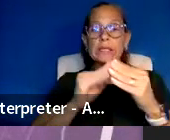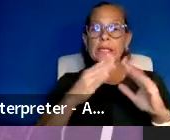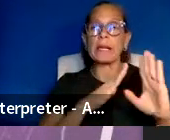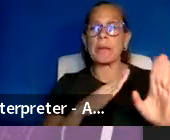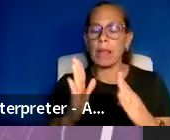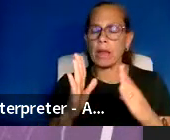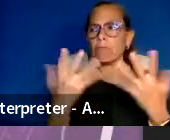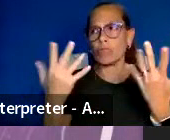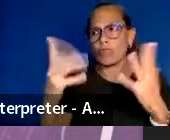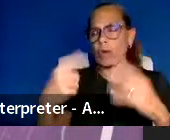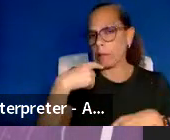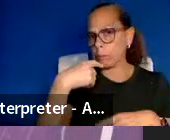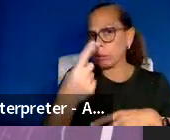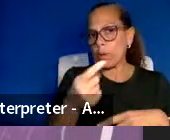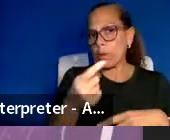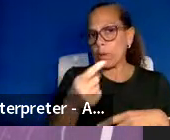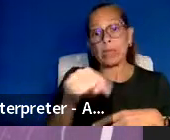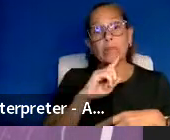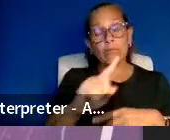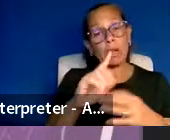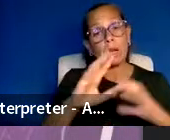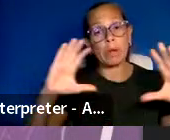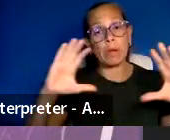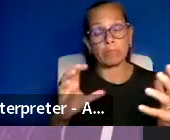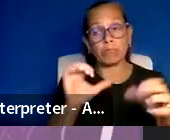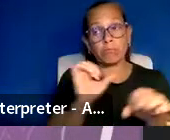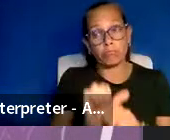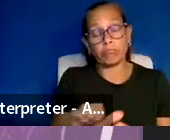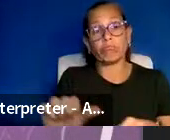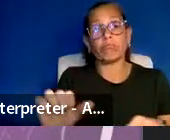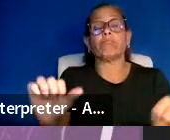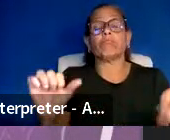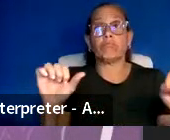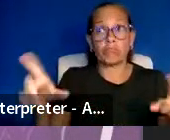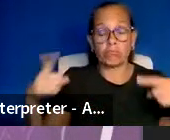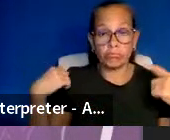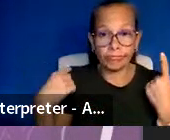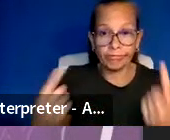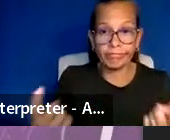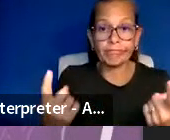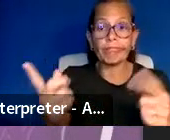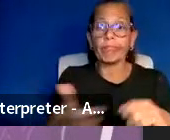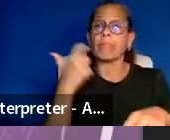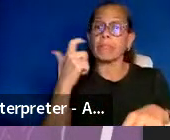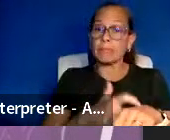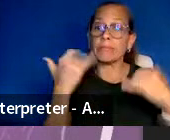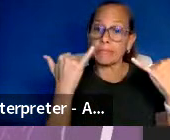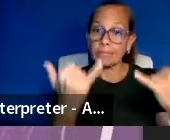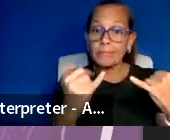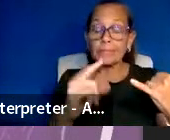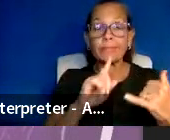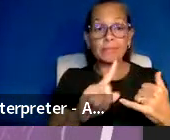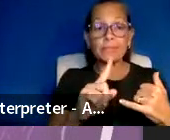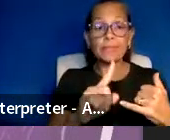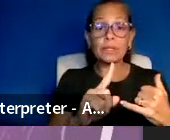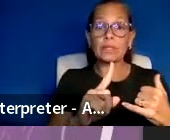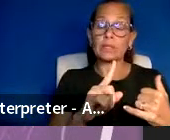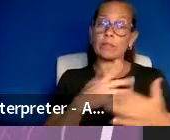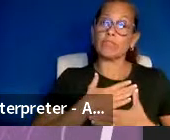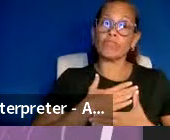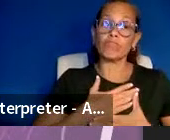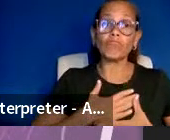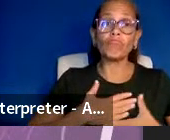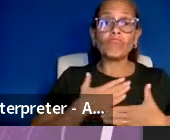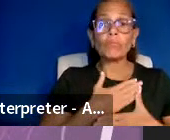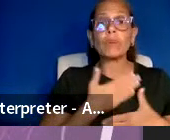already mentioned, this has been an effort that's been going on for some time now, and we are most appreciative of